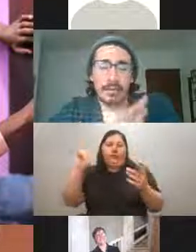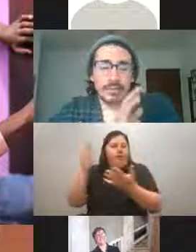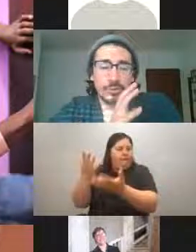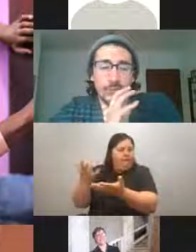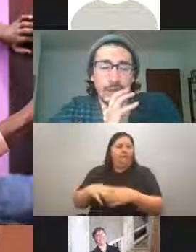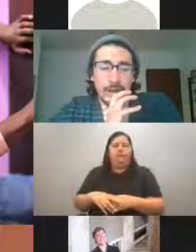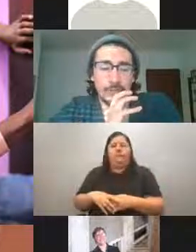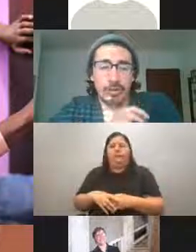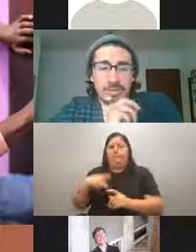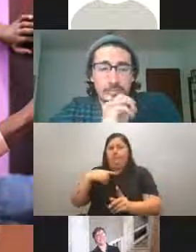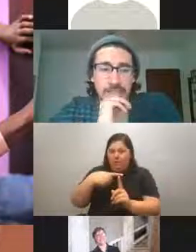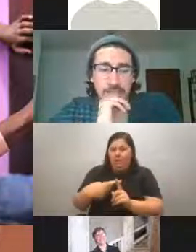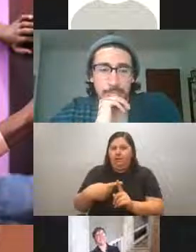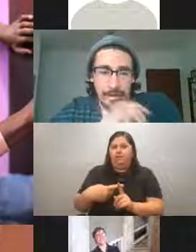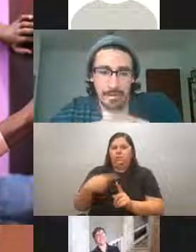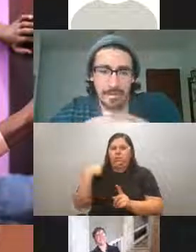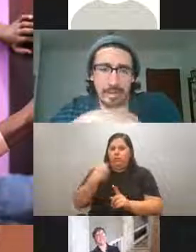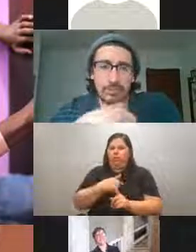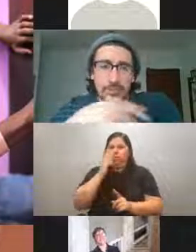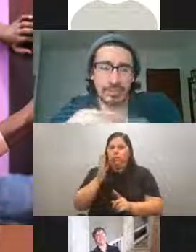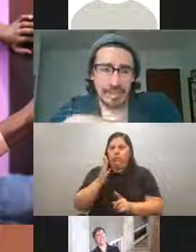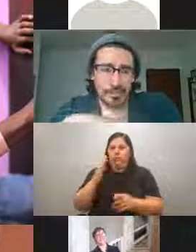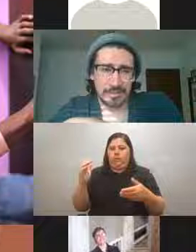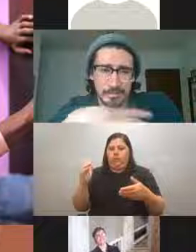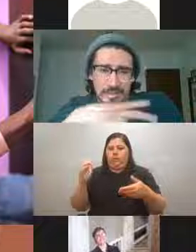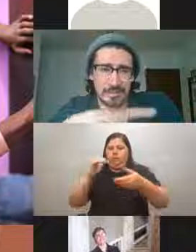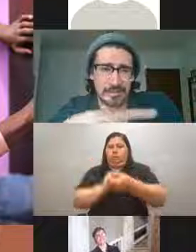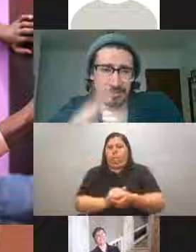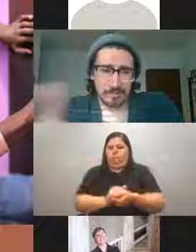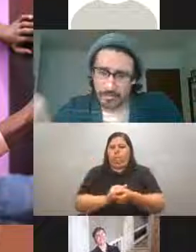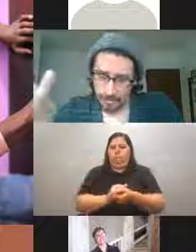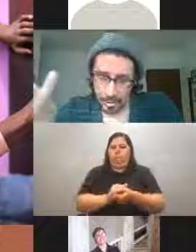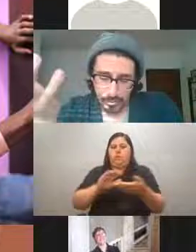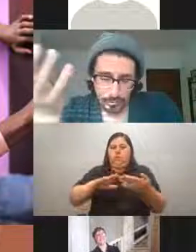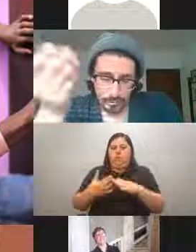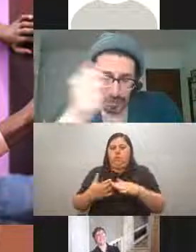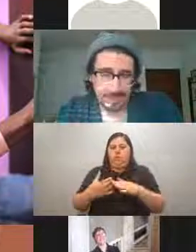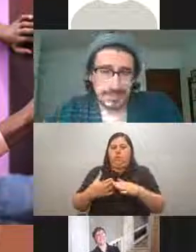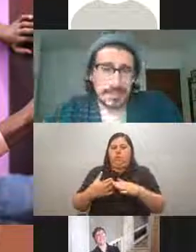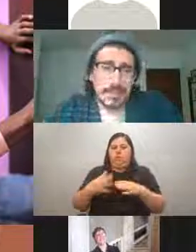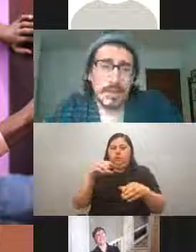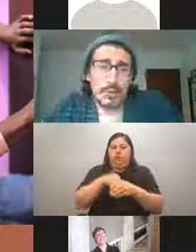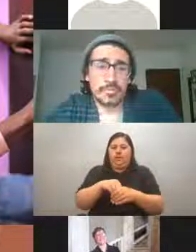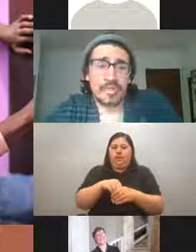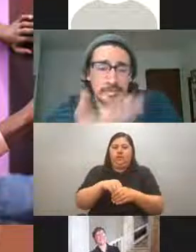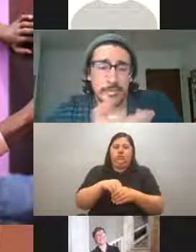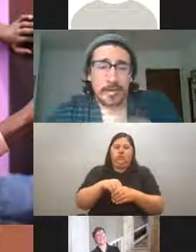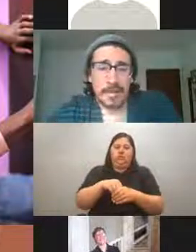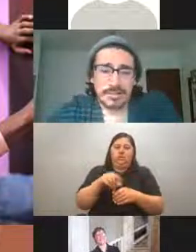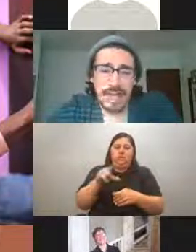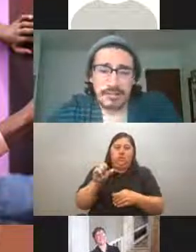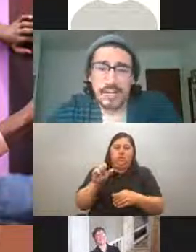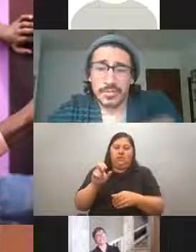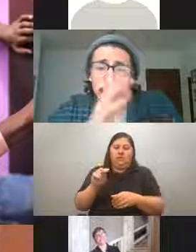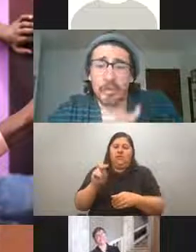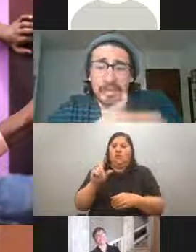we are also going to be pairing a community engagement liaison, Mario Mesquita, who's actually part of